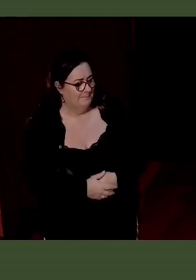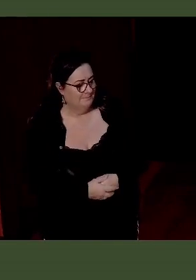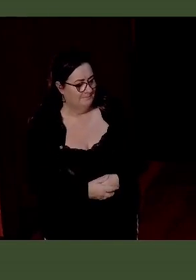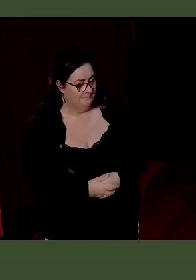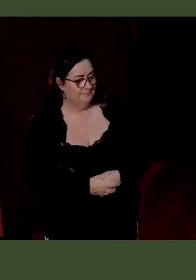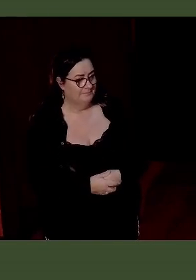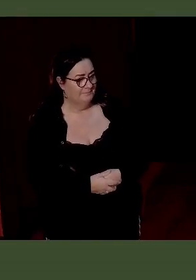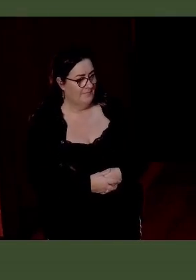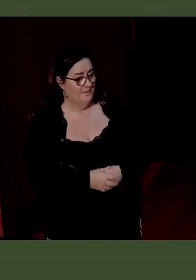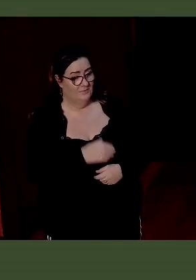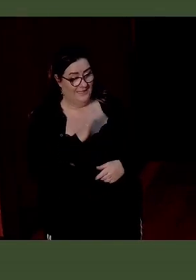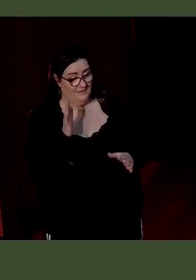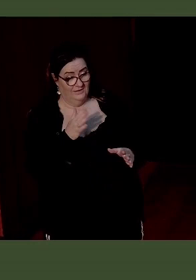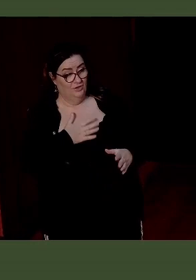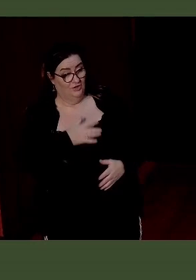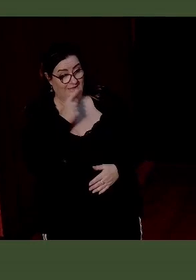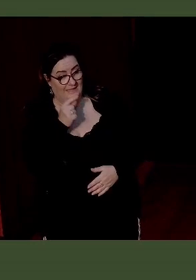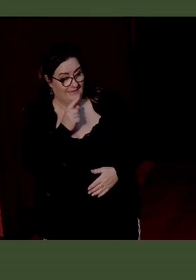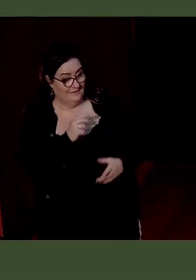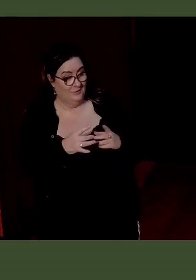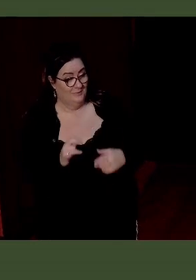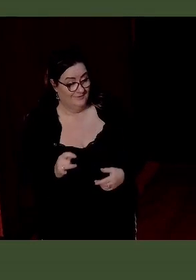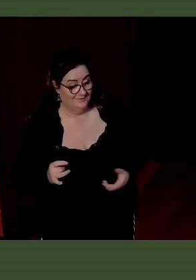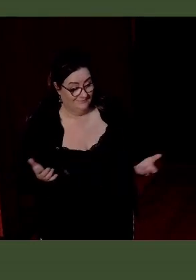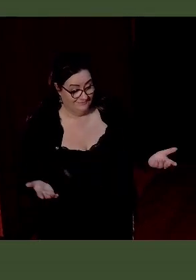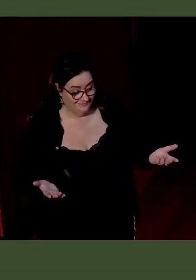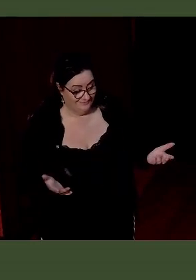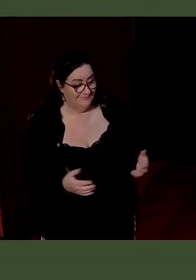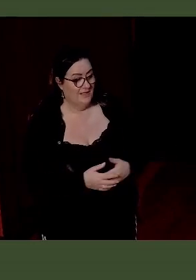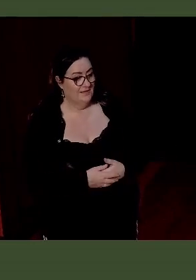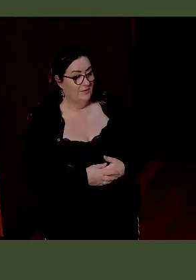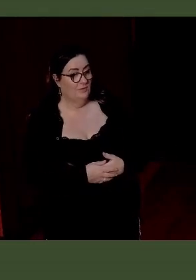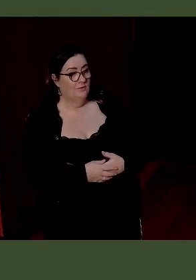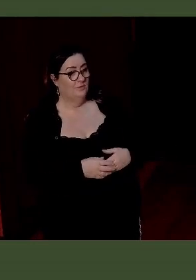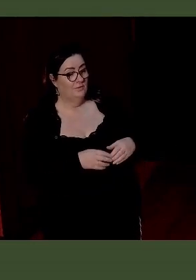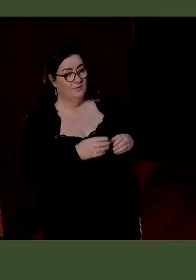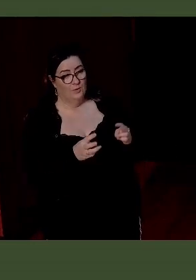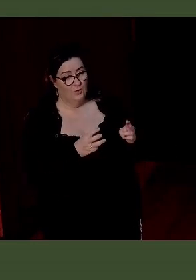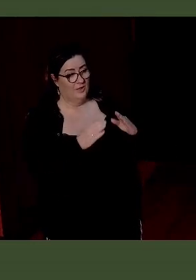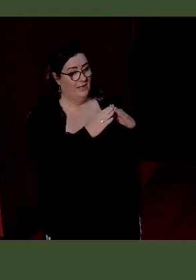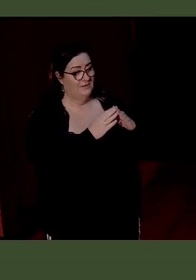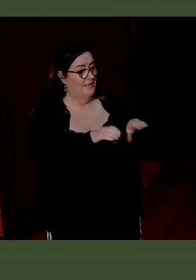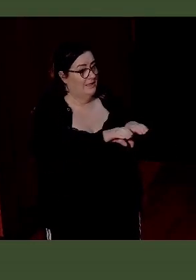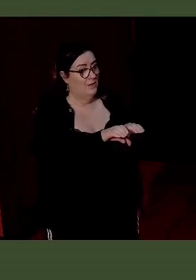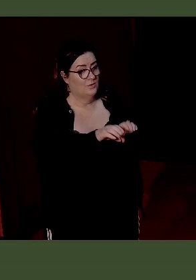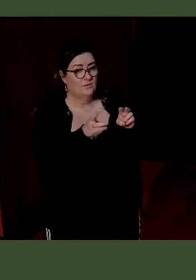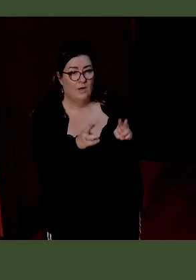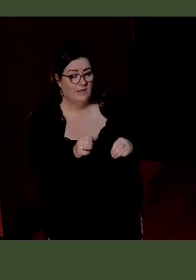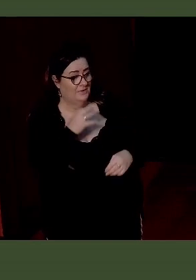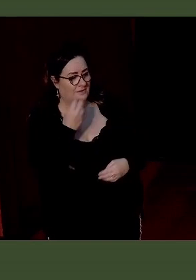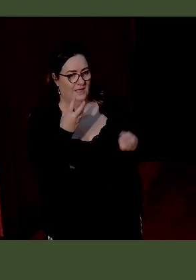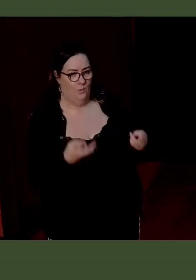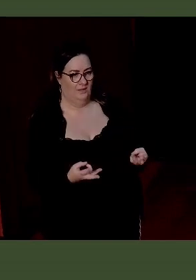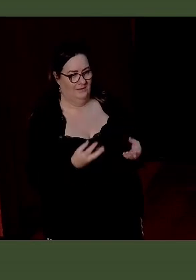rhetoric, nothing more. The primary motivation for closing the workhouses was to save money. And